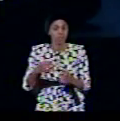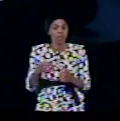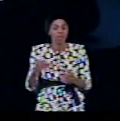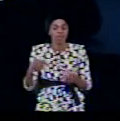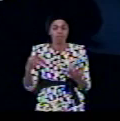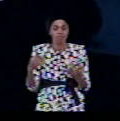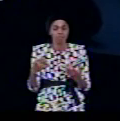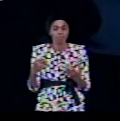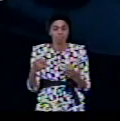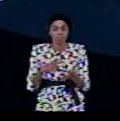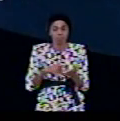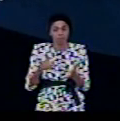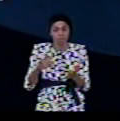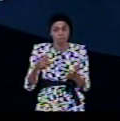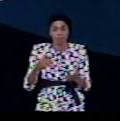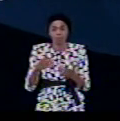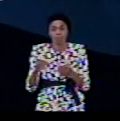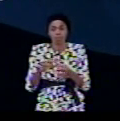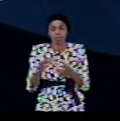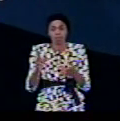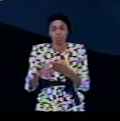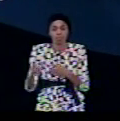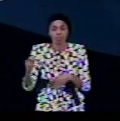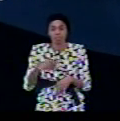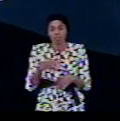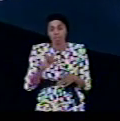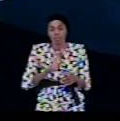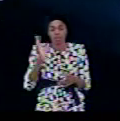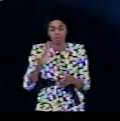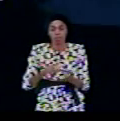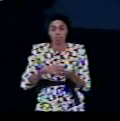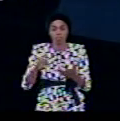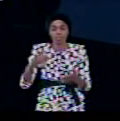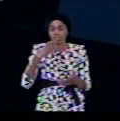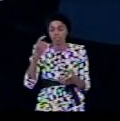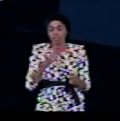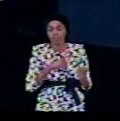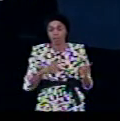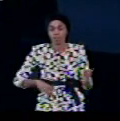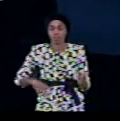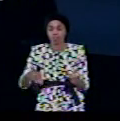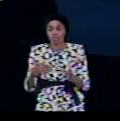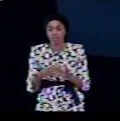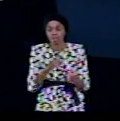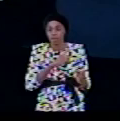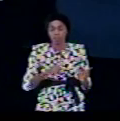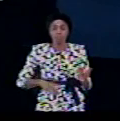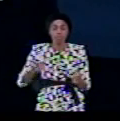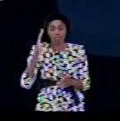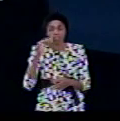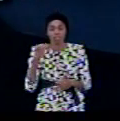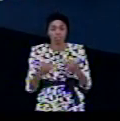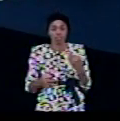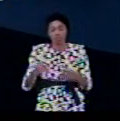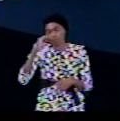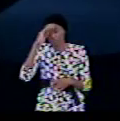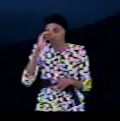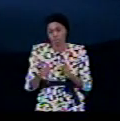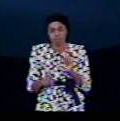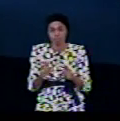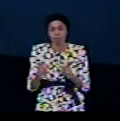me, and I will recompense, says the Lord. And again, the Lord shall judge his people.